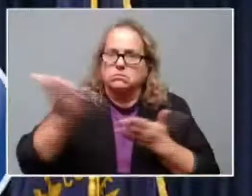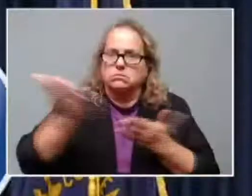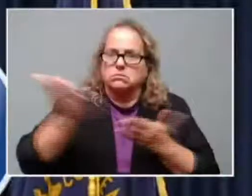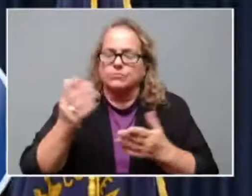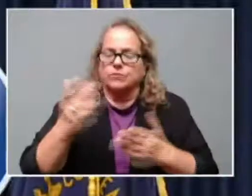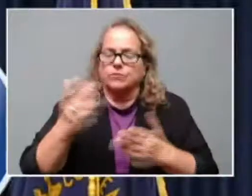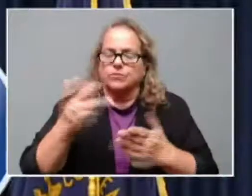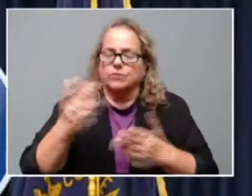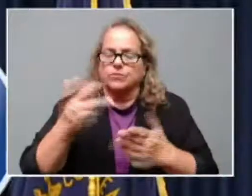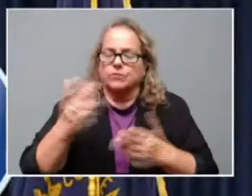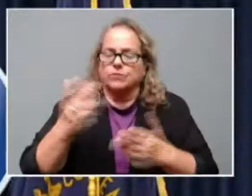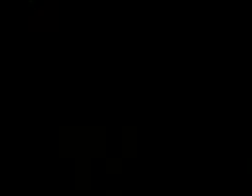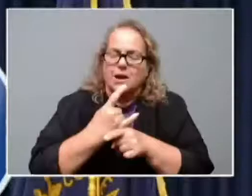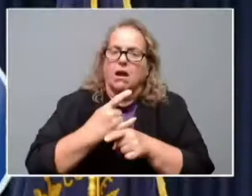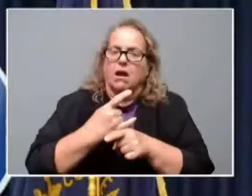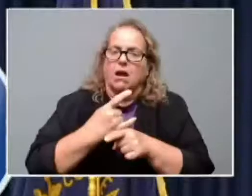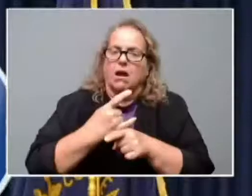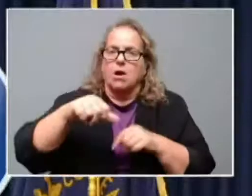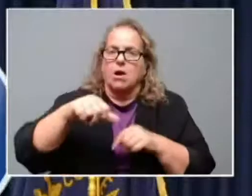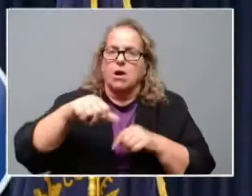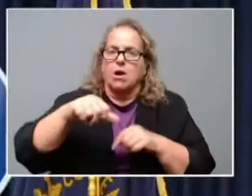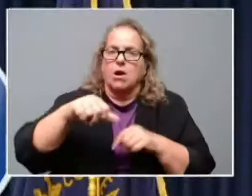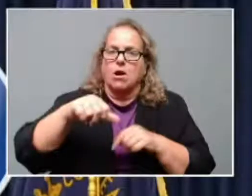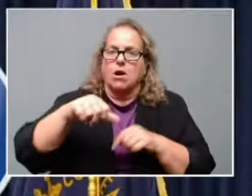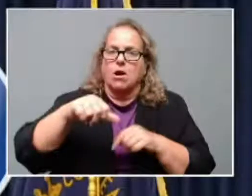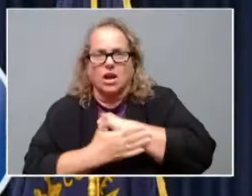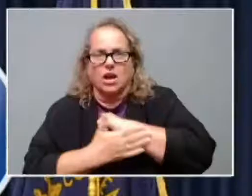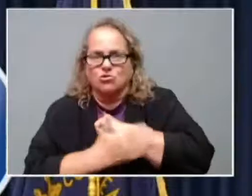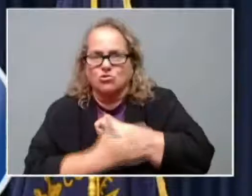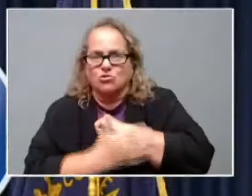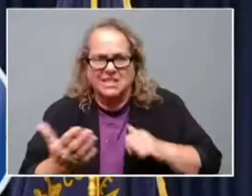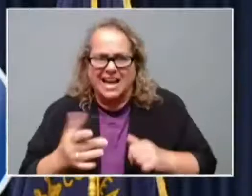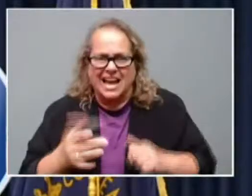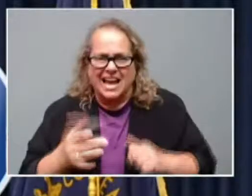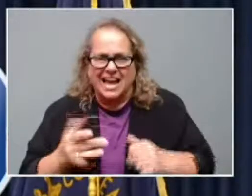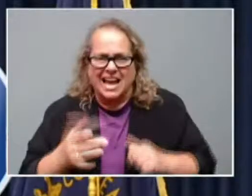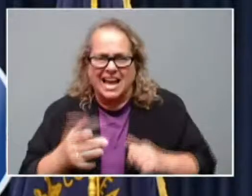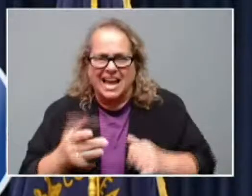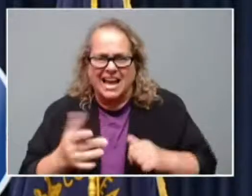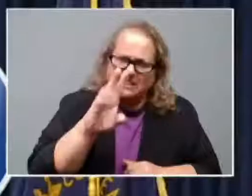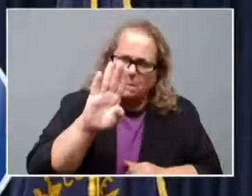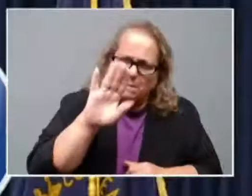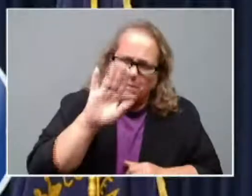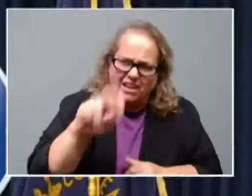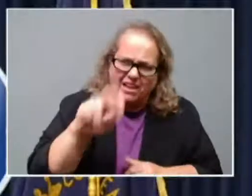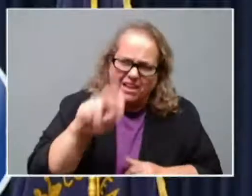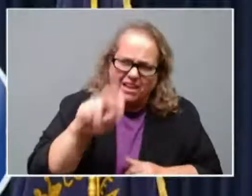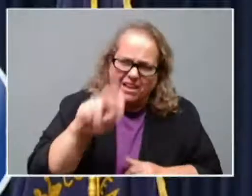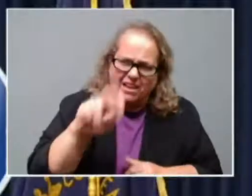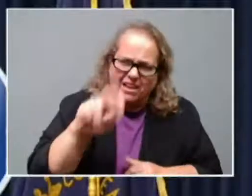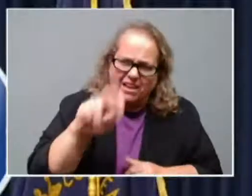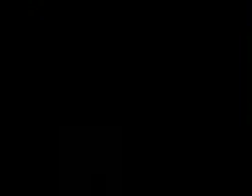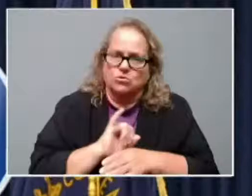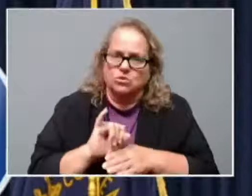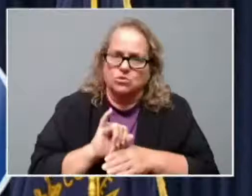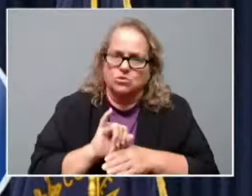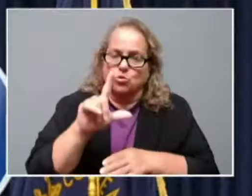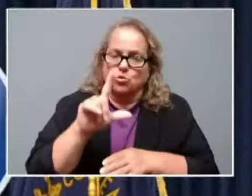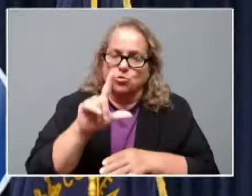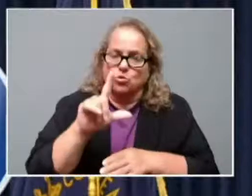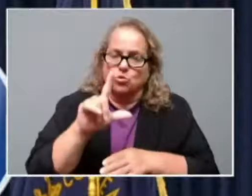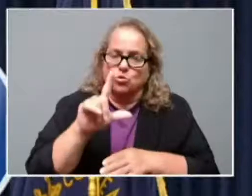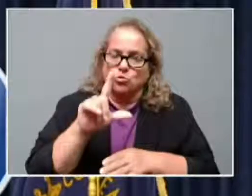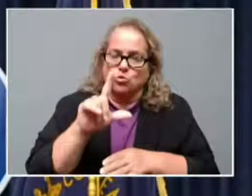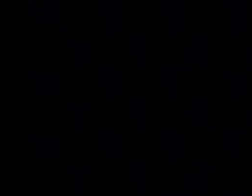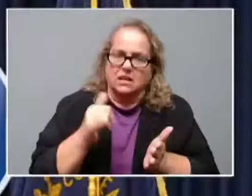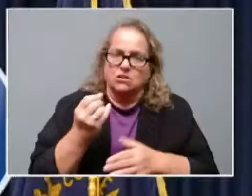do with other products. This is an $8.6 billion industry for us, 20,000 Kentucky jobs.